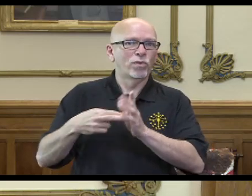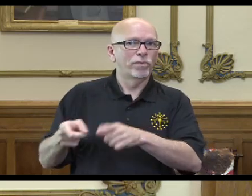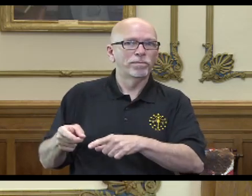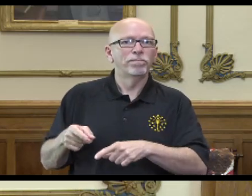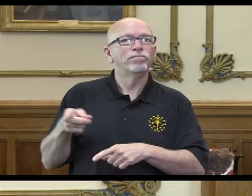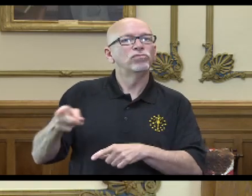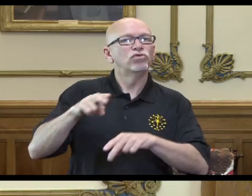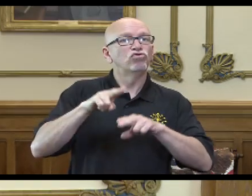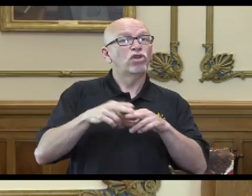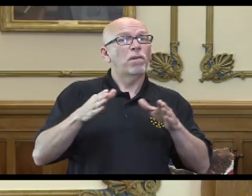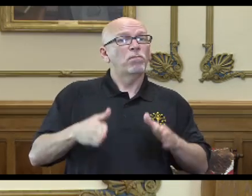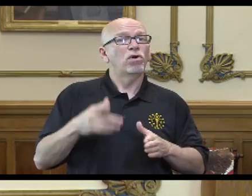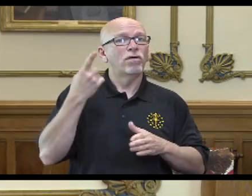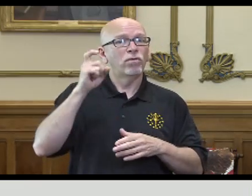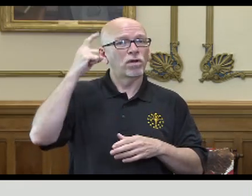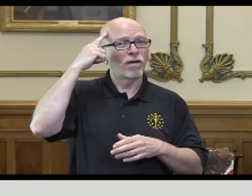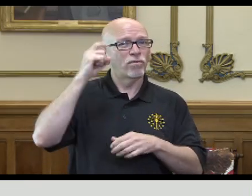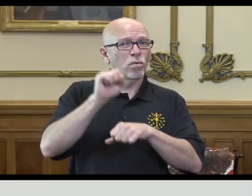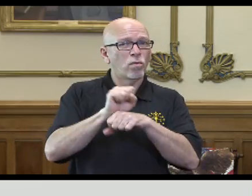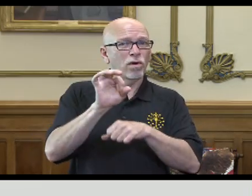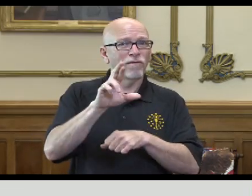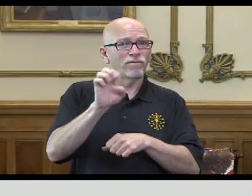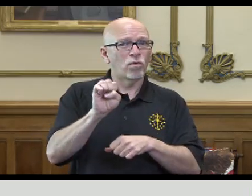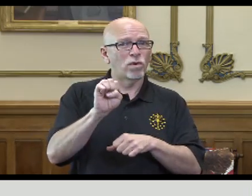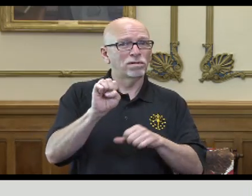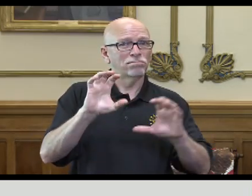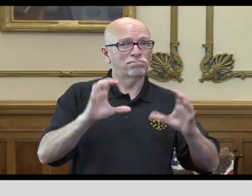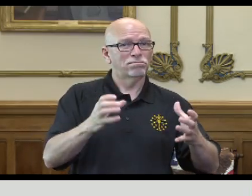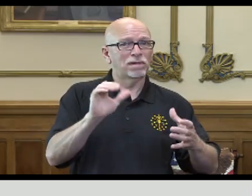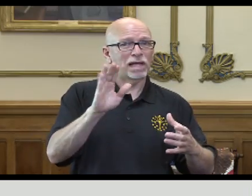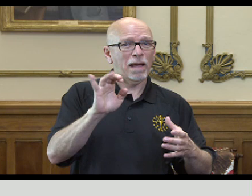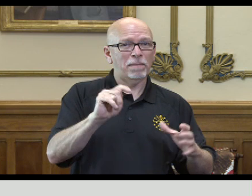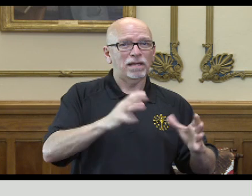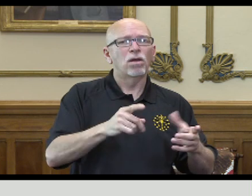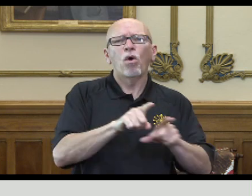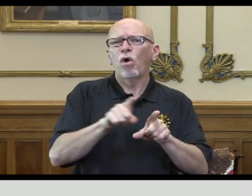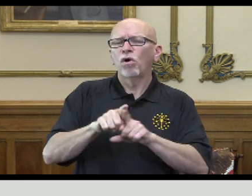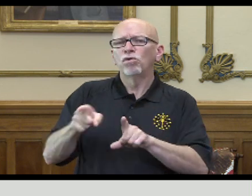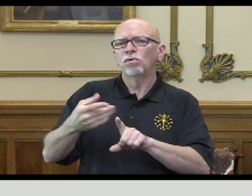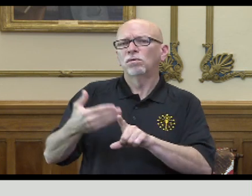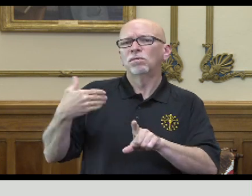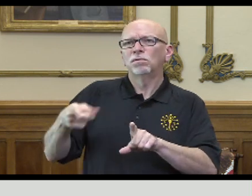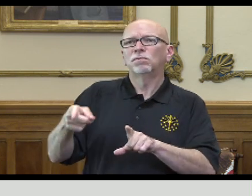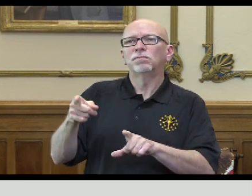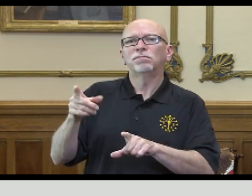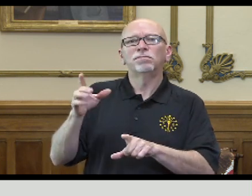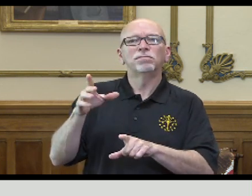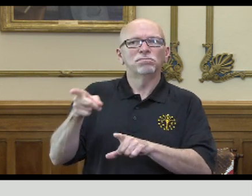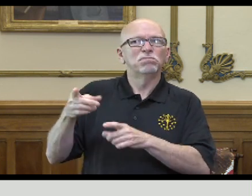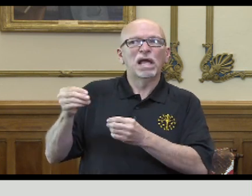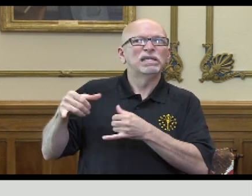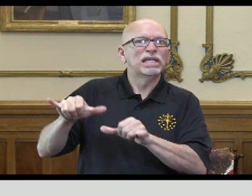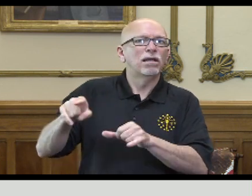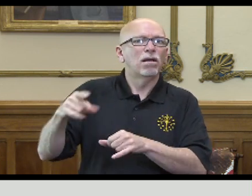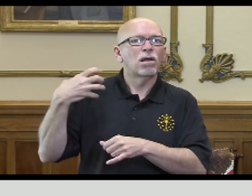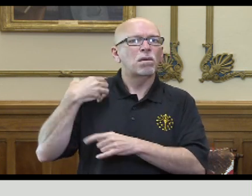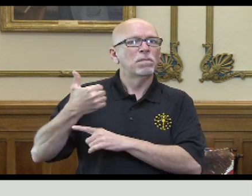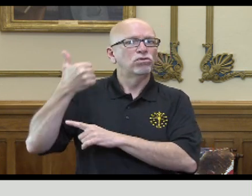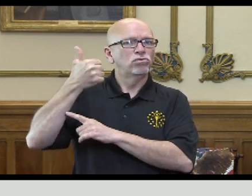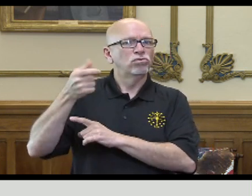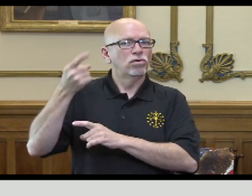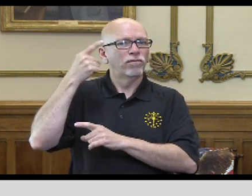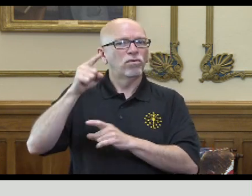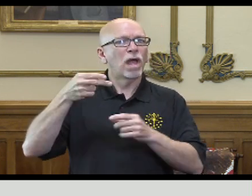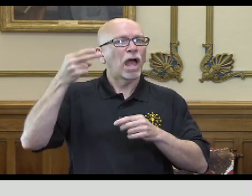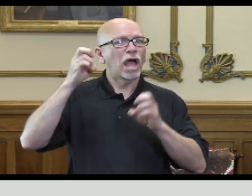the chair of the governor's workforce cabinet, but she's also, and previous to that, is the commissioner of